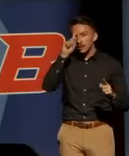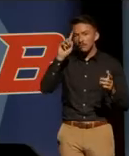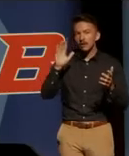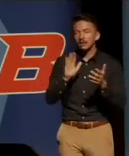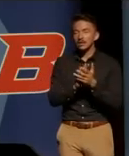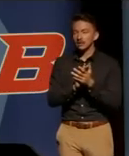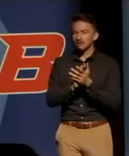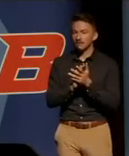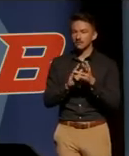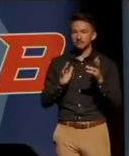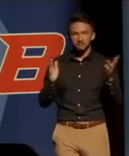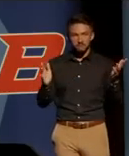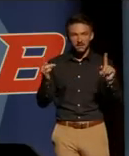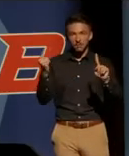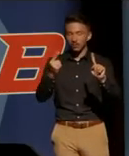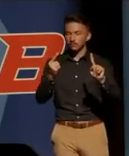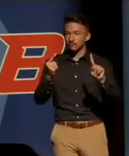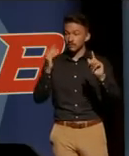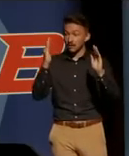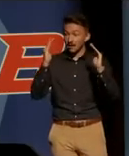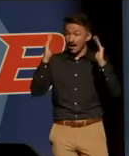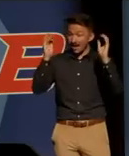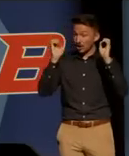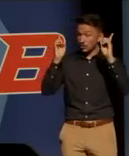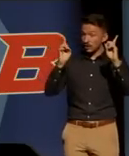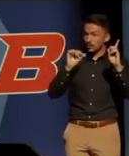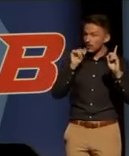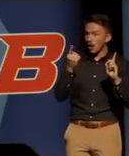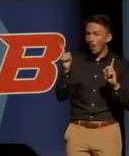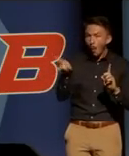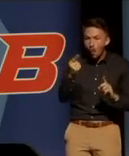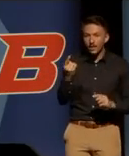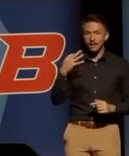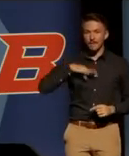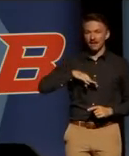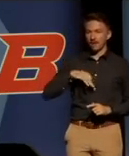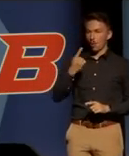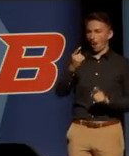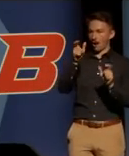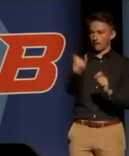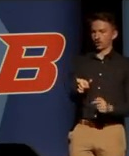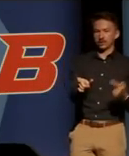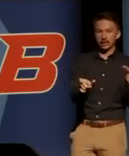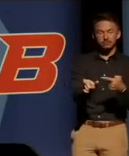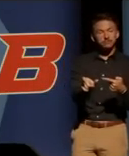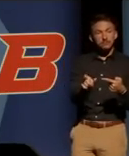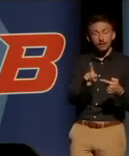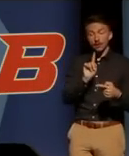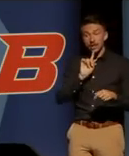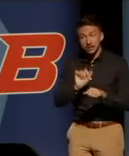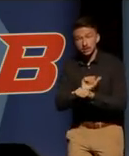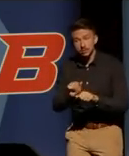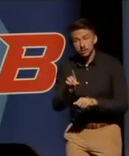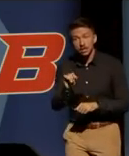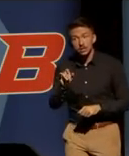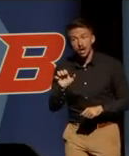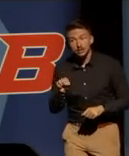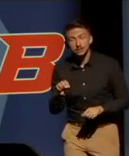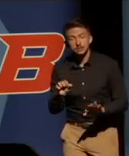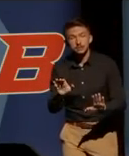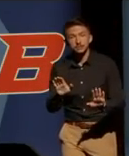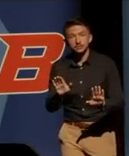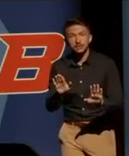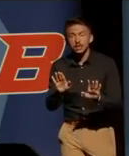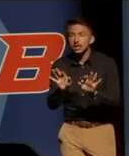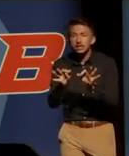education doesn't just benefit the individual, though it does in profound ways, in ways that